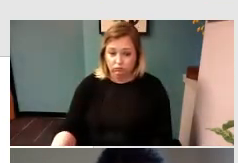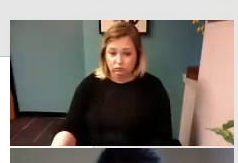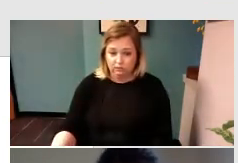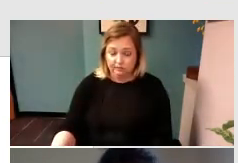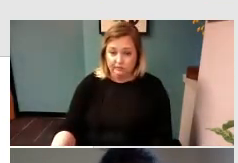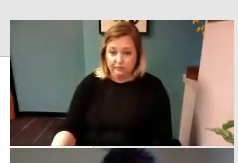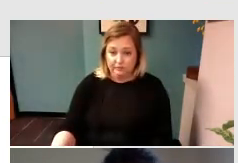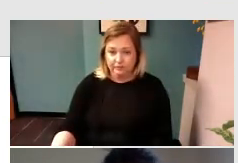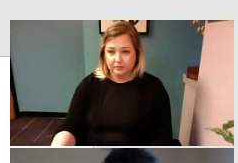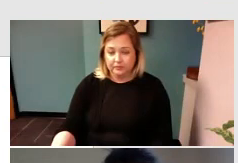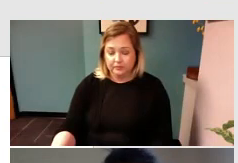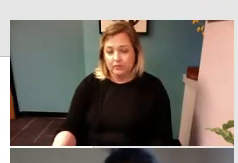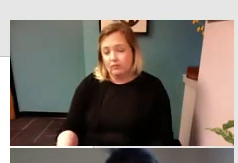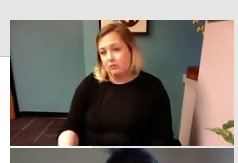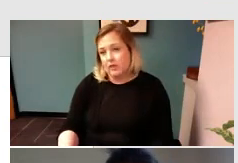In what scenario